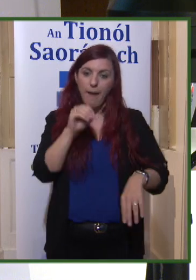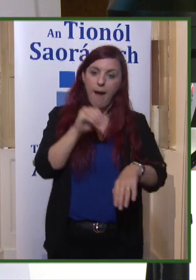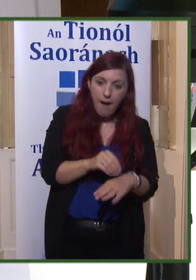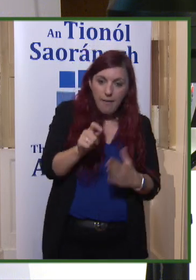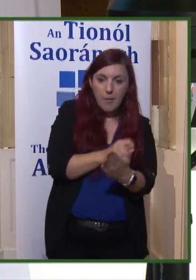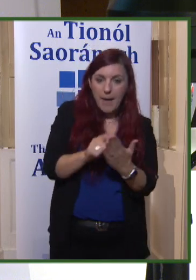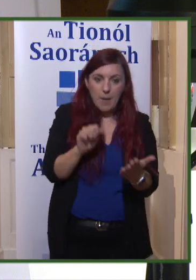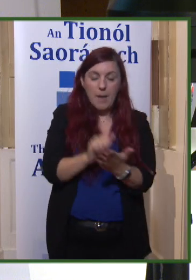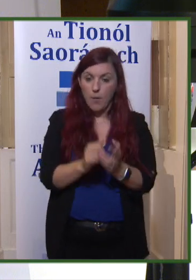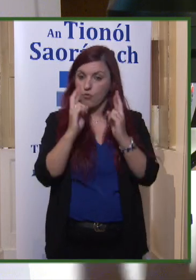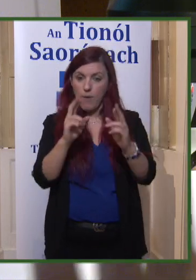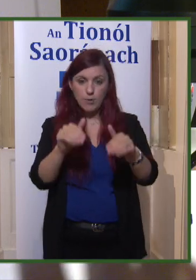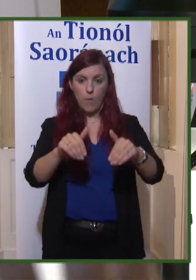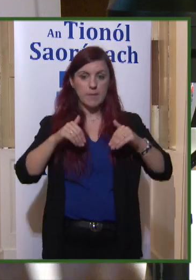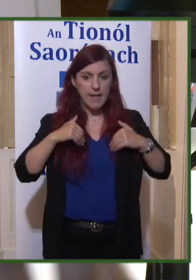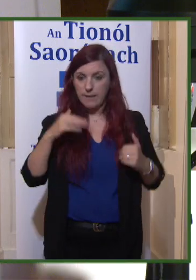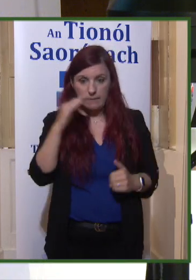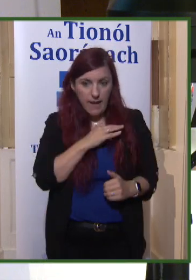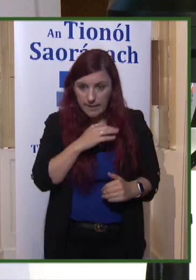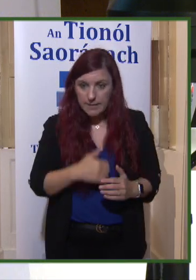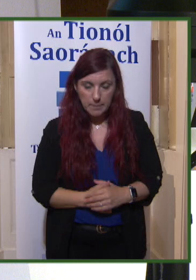abstain is absolutely enshrined. Everybody should have it.